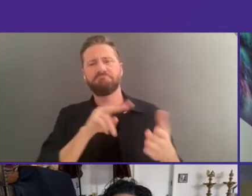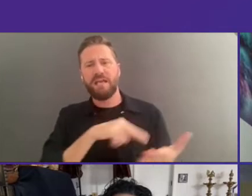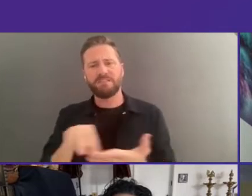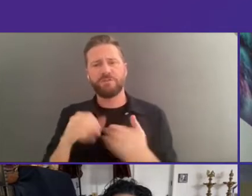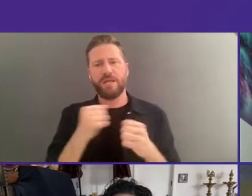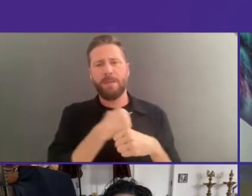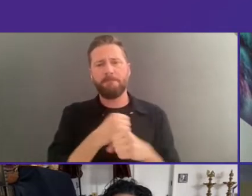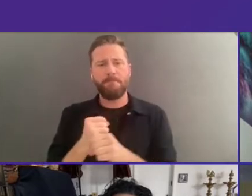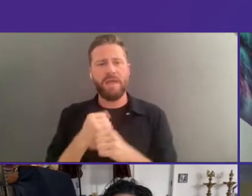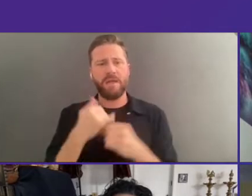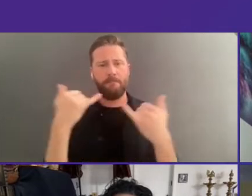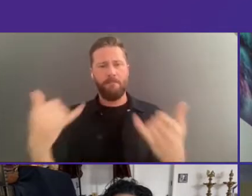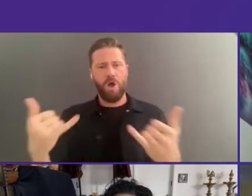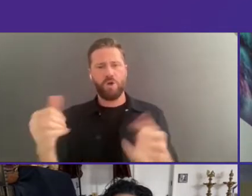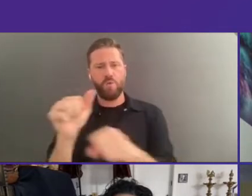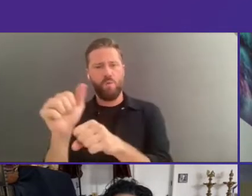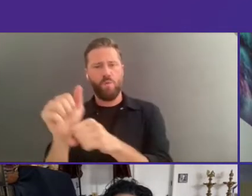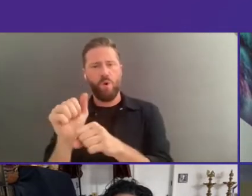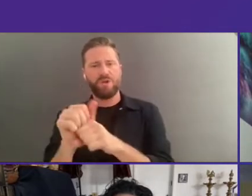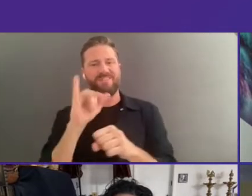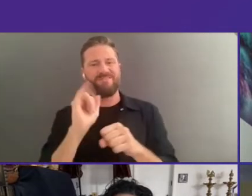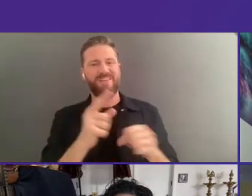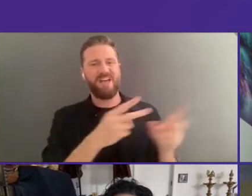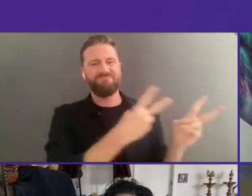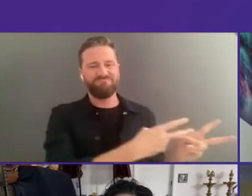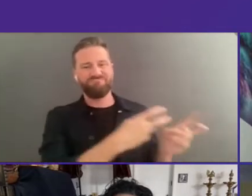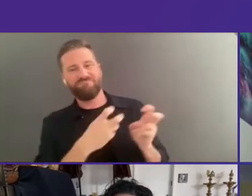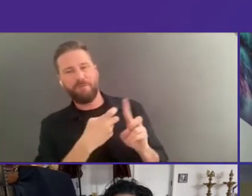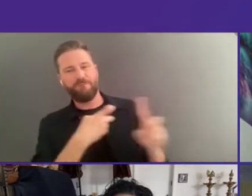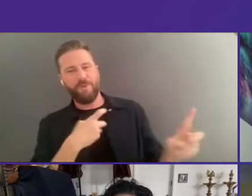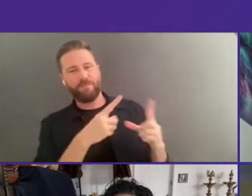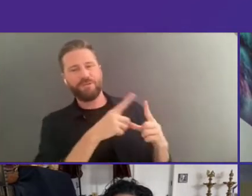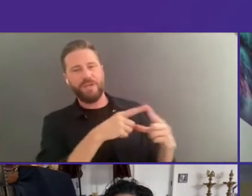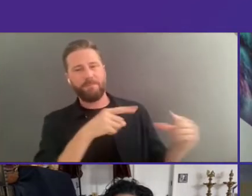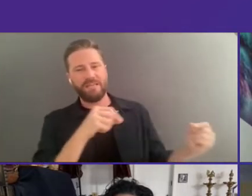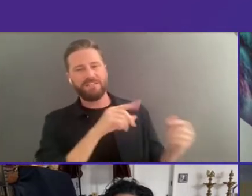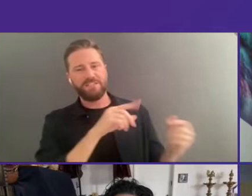on Japanese traditional aesthetics and my classical training.